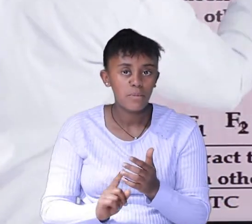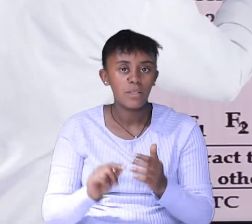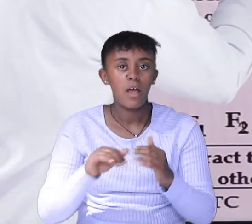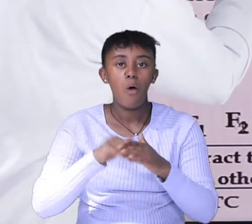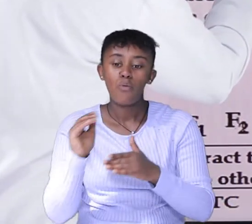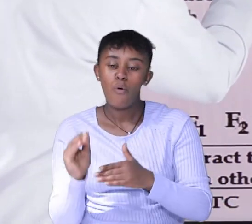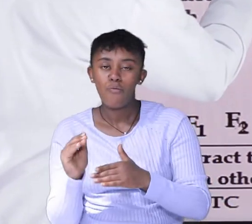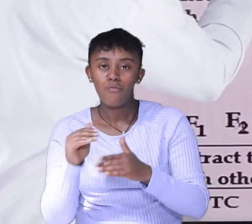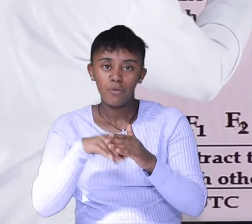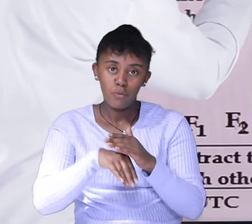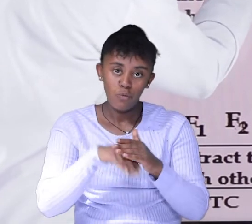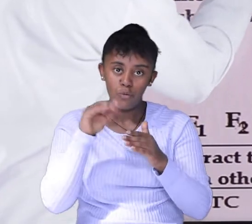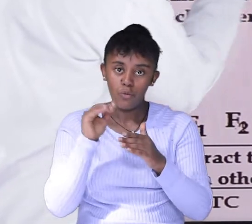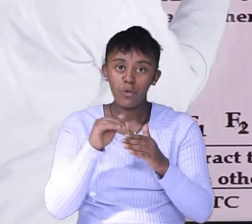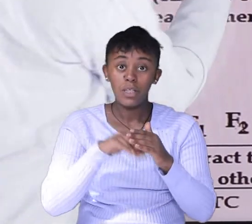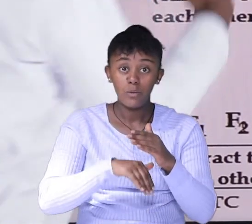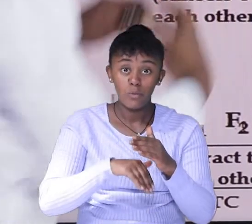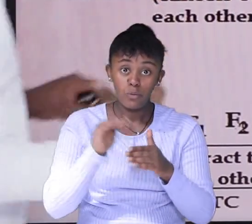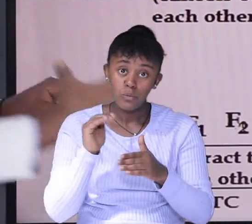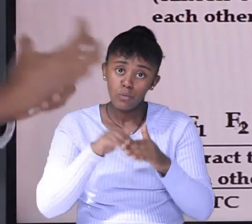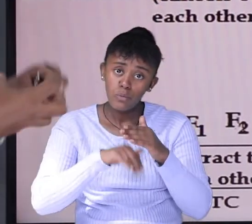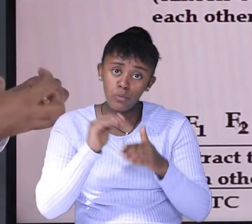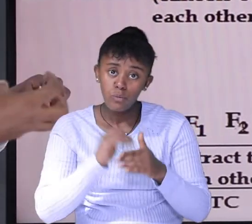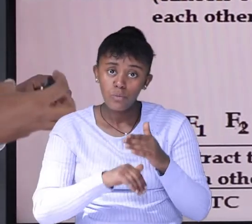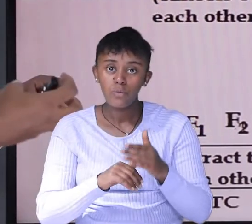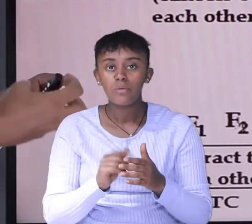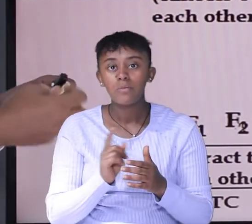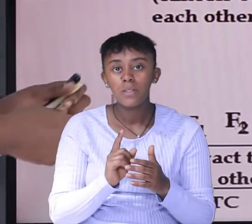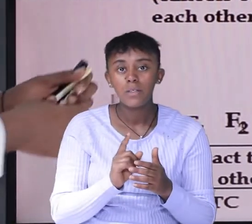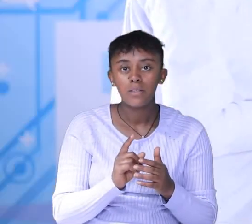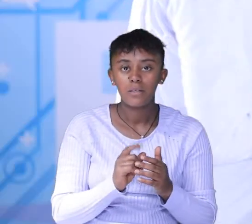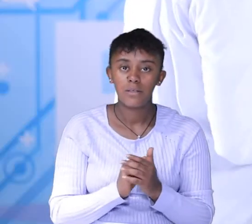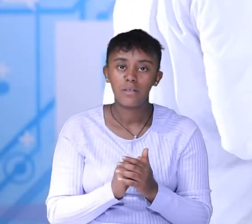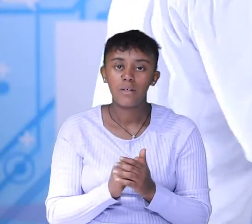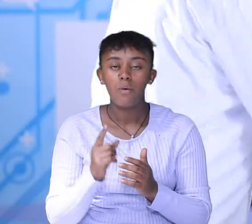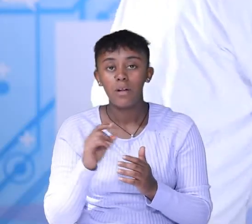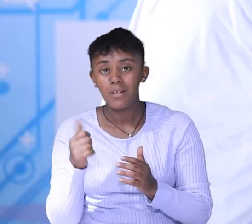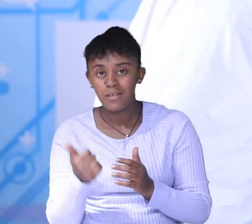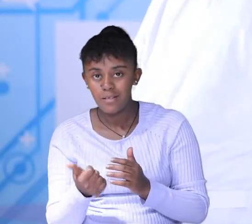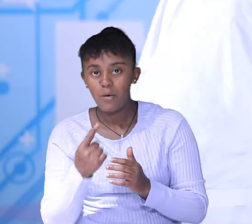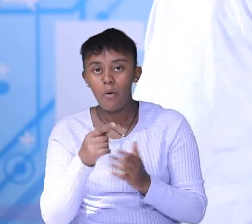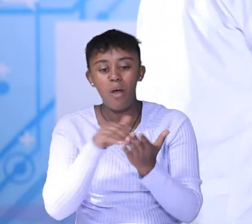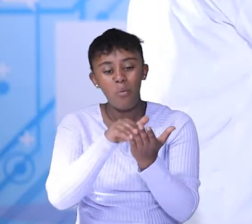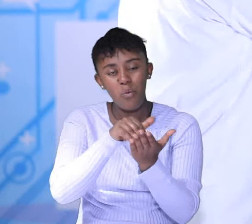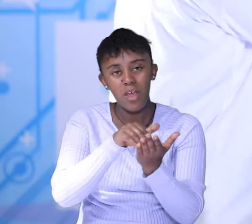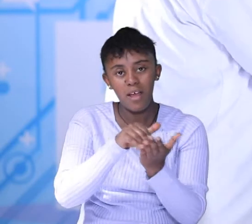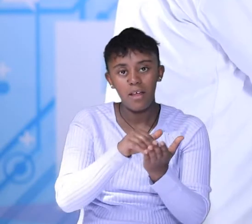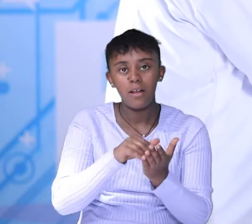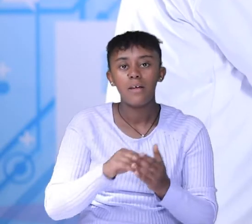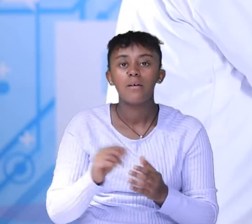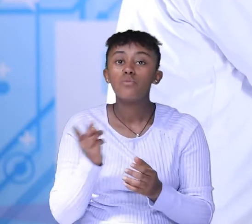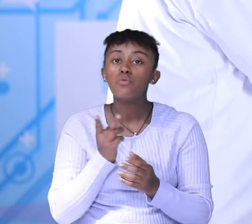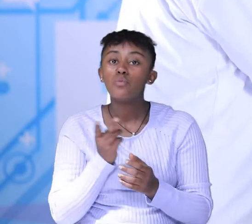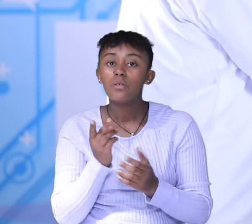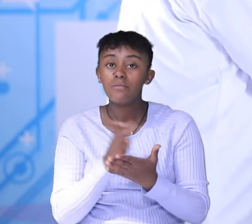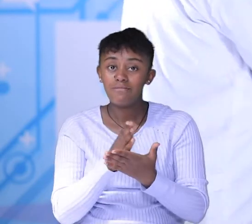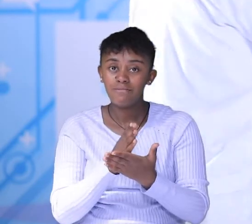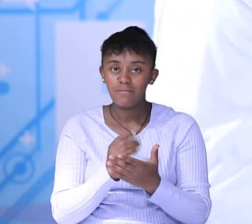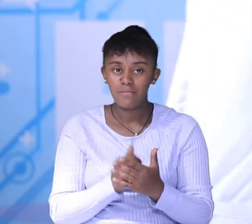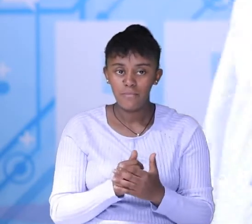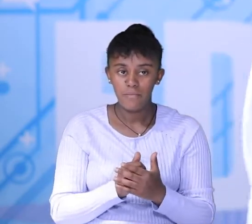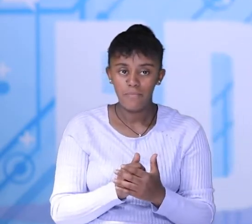had found this interesting phenomena. It's possible to determine magnetic field B using not